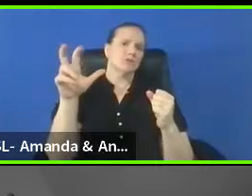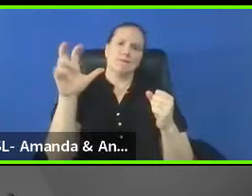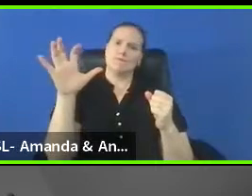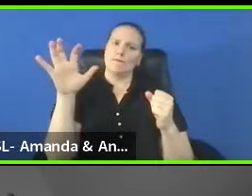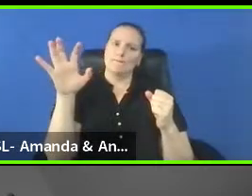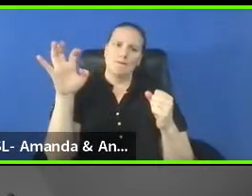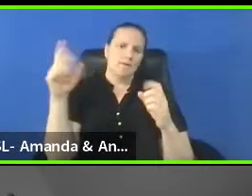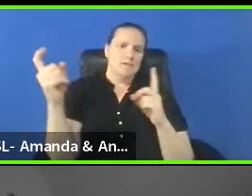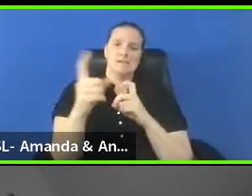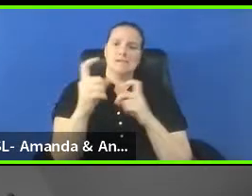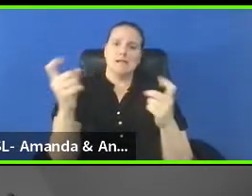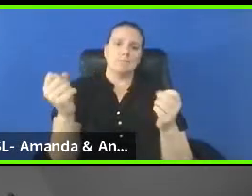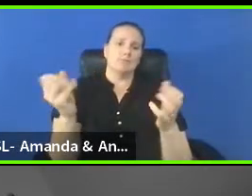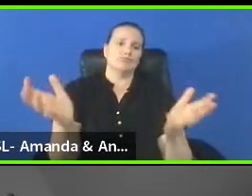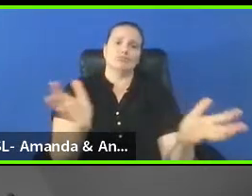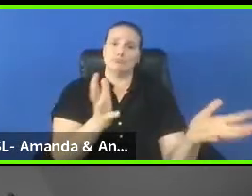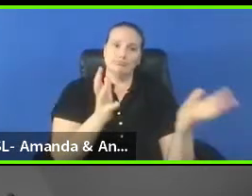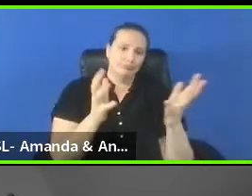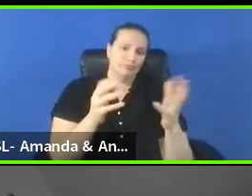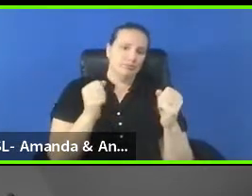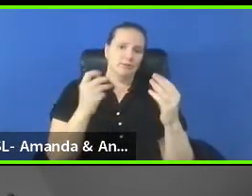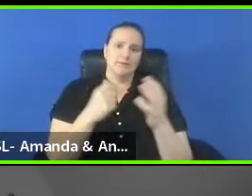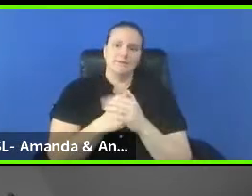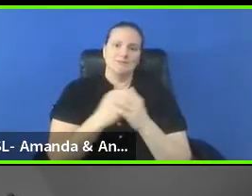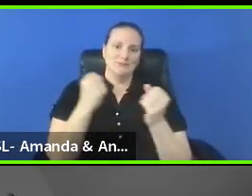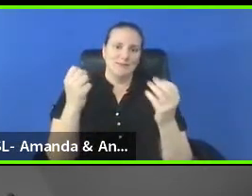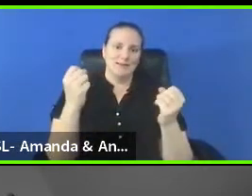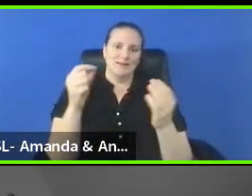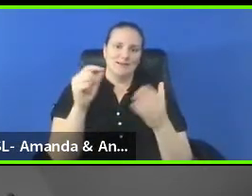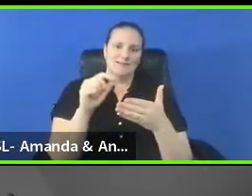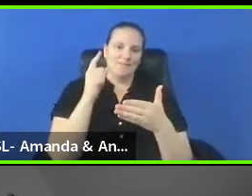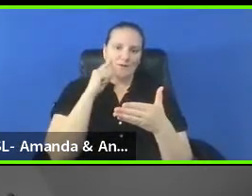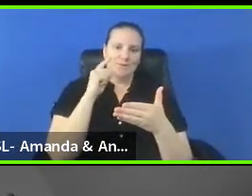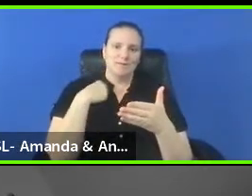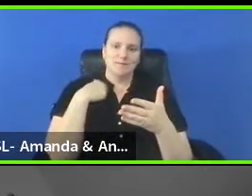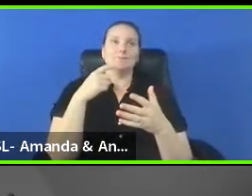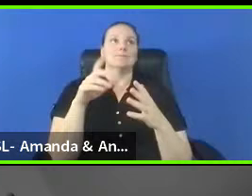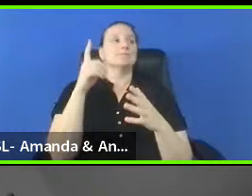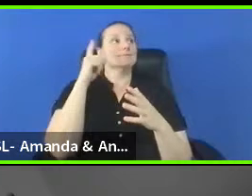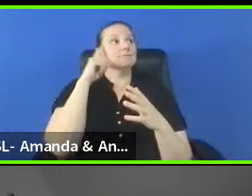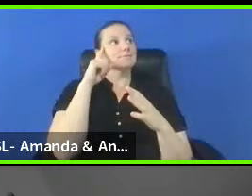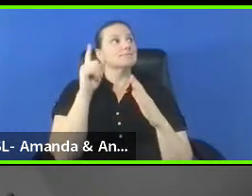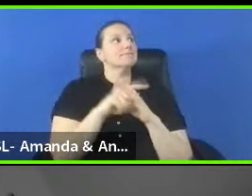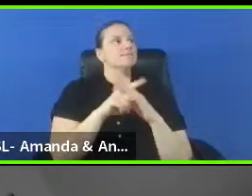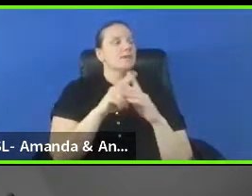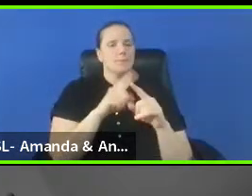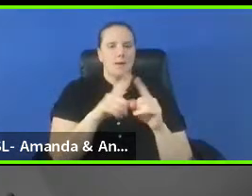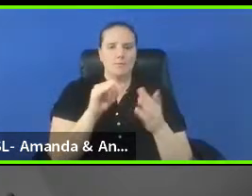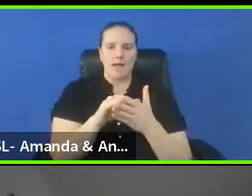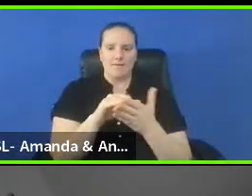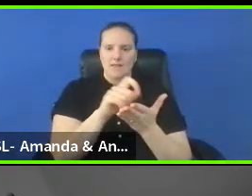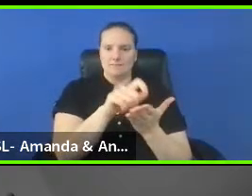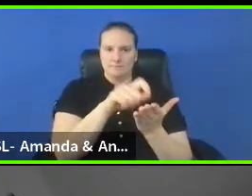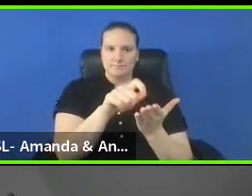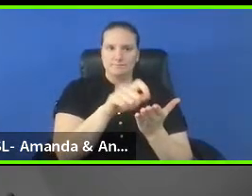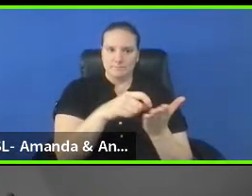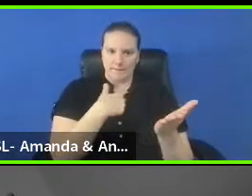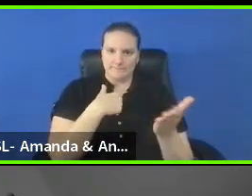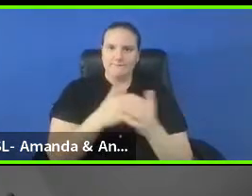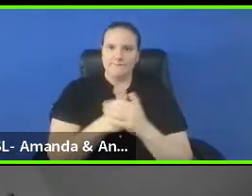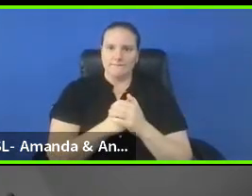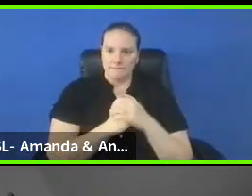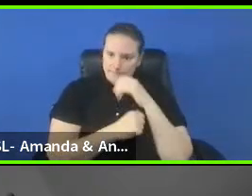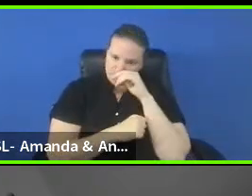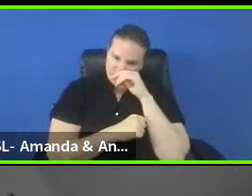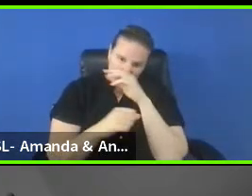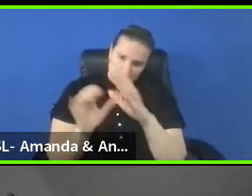I can't tell you how many conversations I had. There were just too many for me to think off the top of my head, but we do have that running tally.